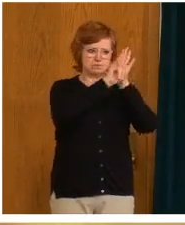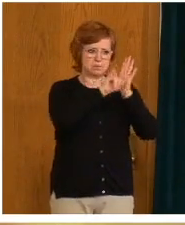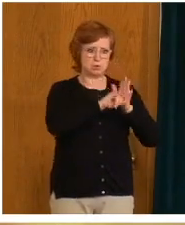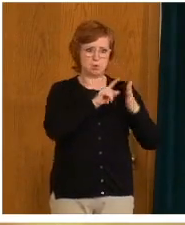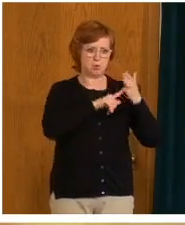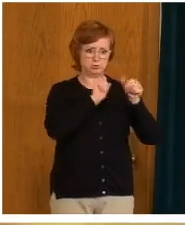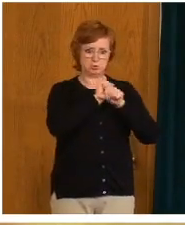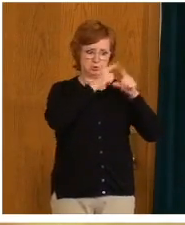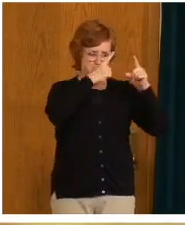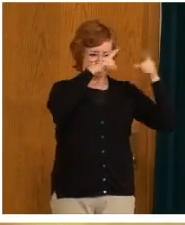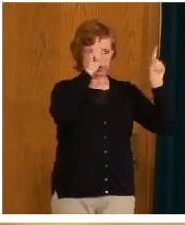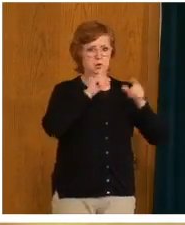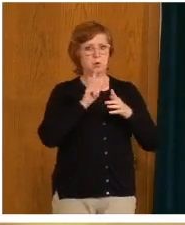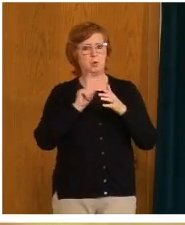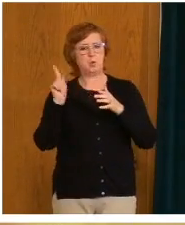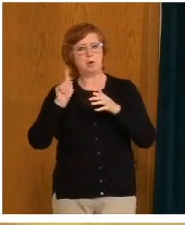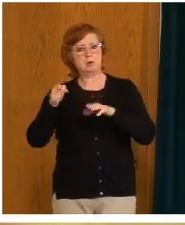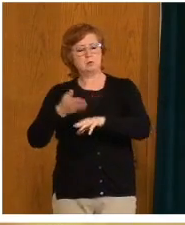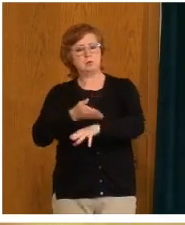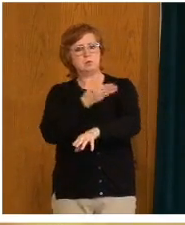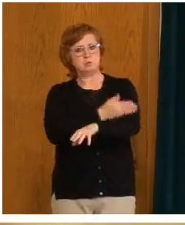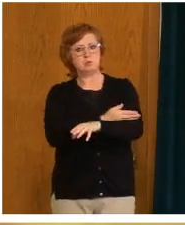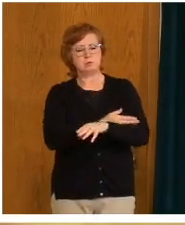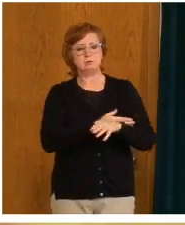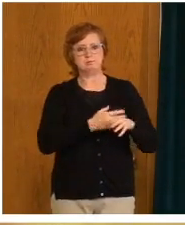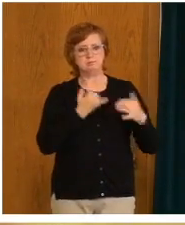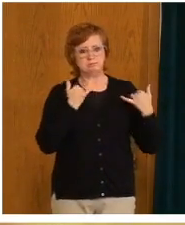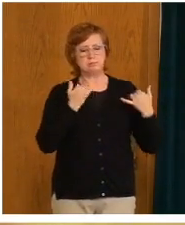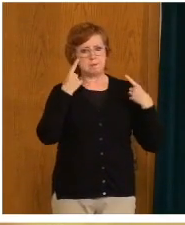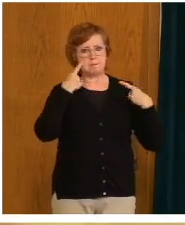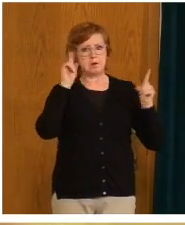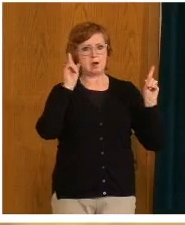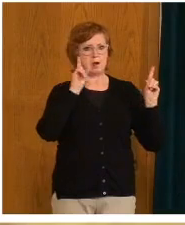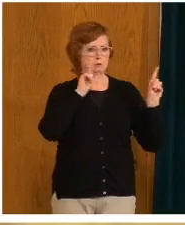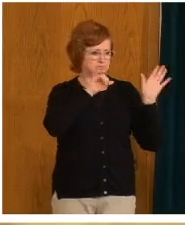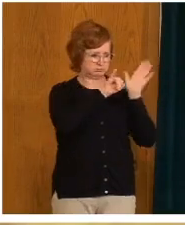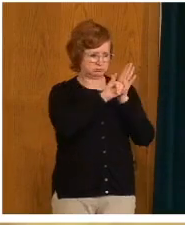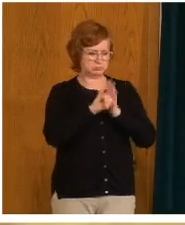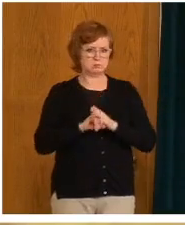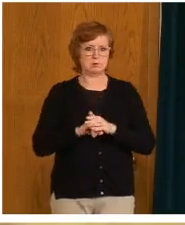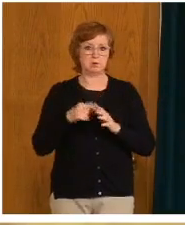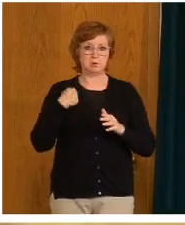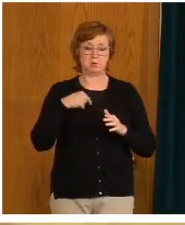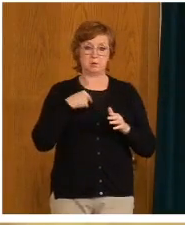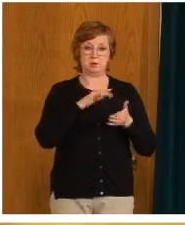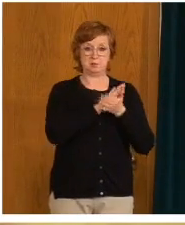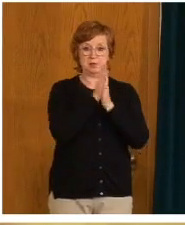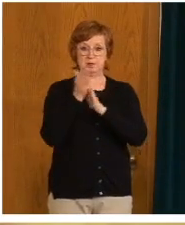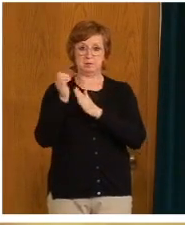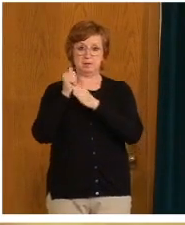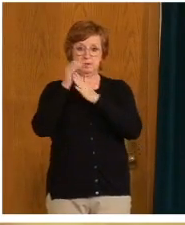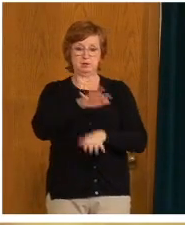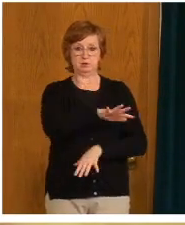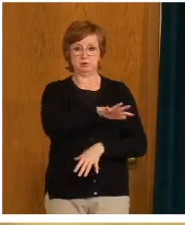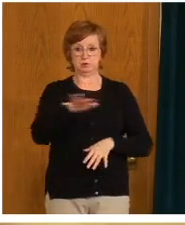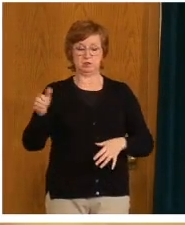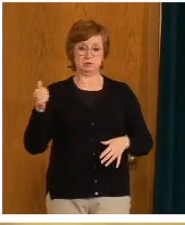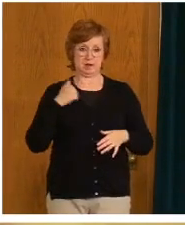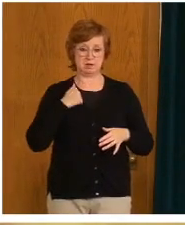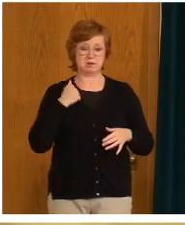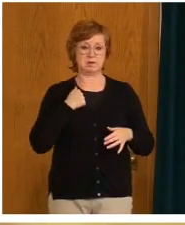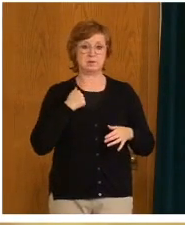to fix what isn't working, we were able to, for the most part, we've led the country in providing a very quick and rapid